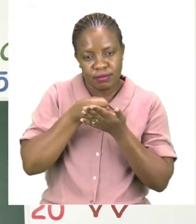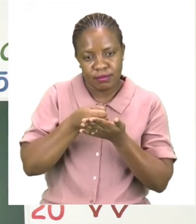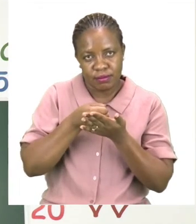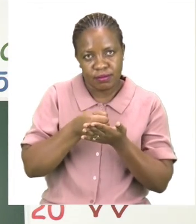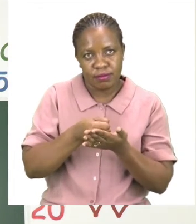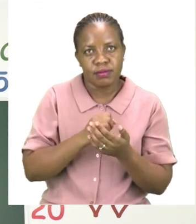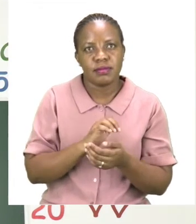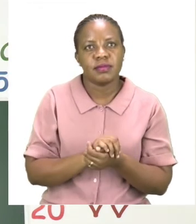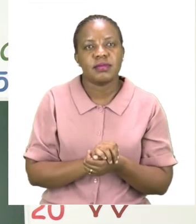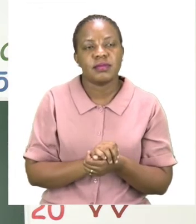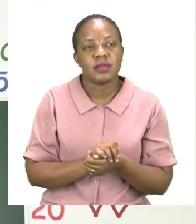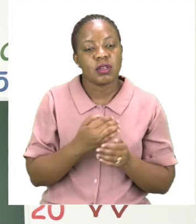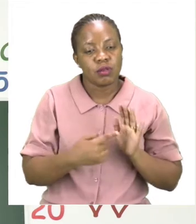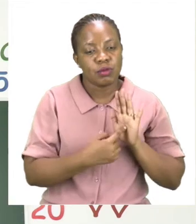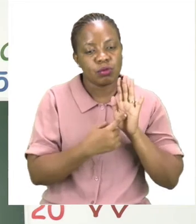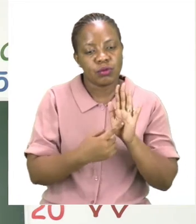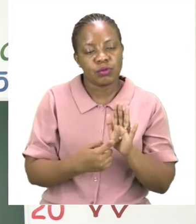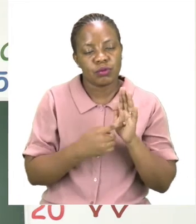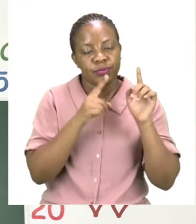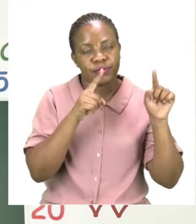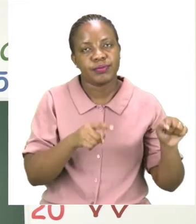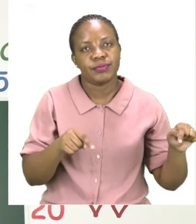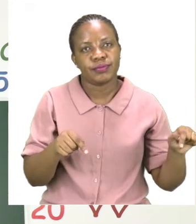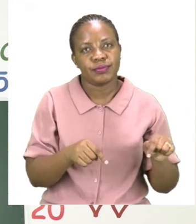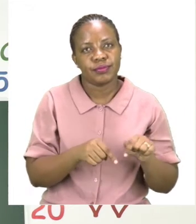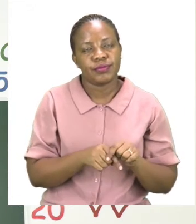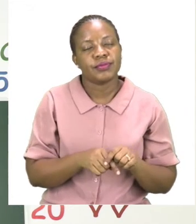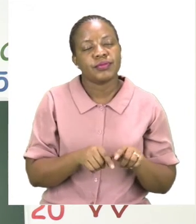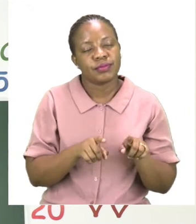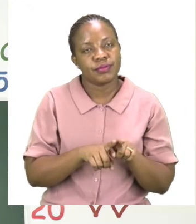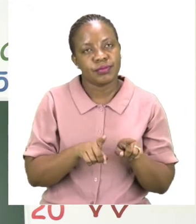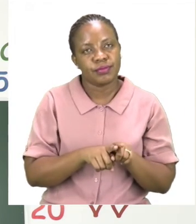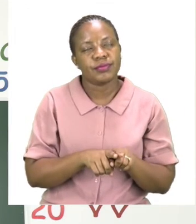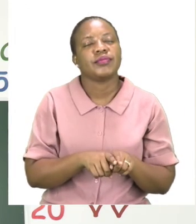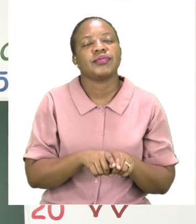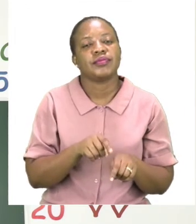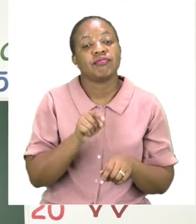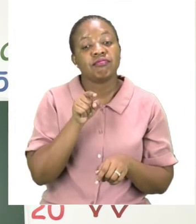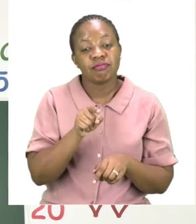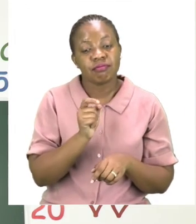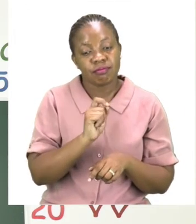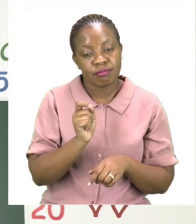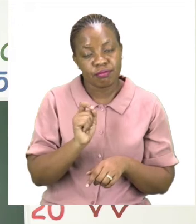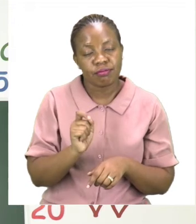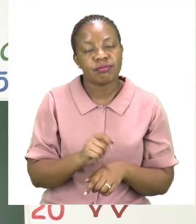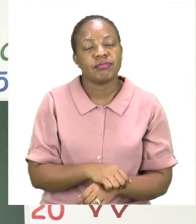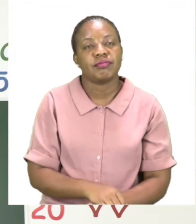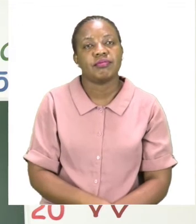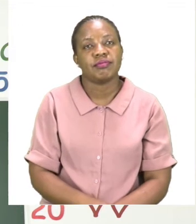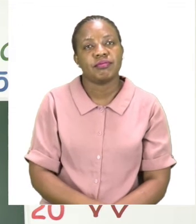I will do it here on the board. Let's start at the top. You with your pencil, me with my